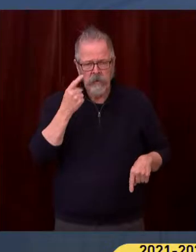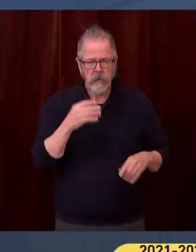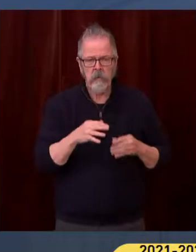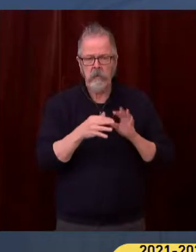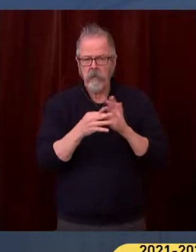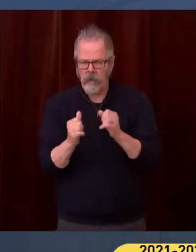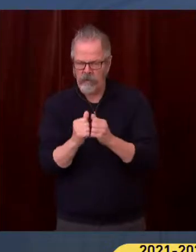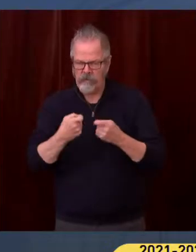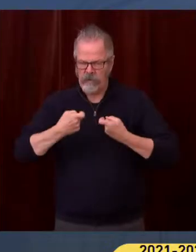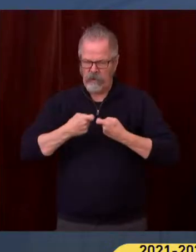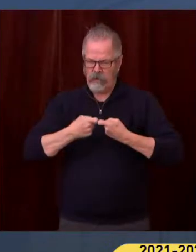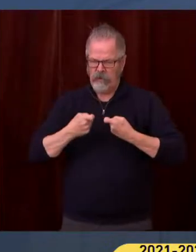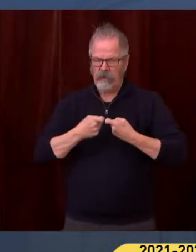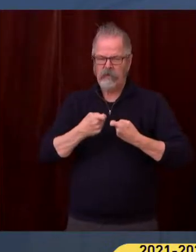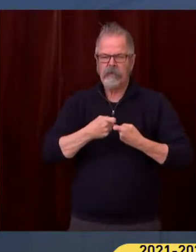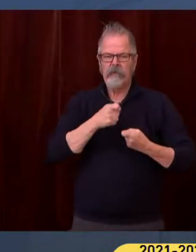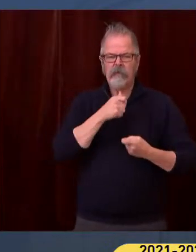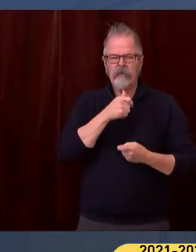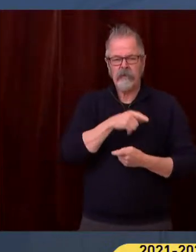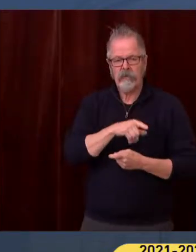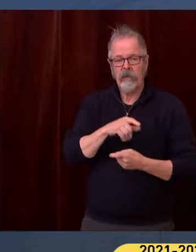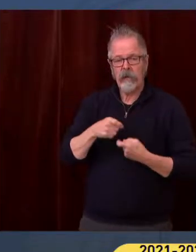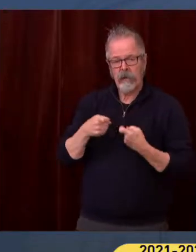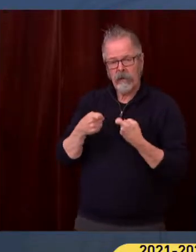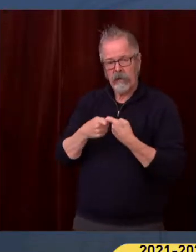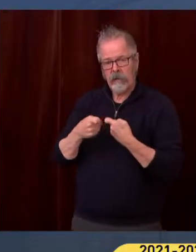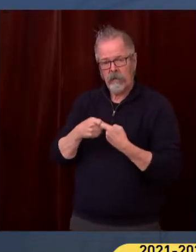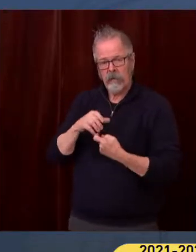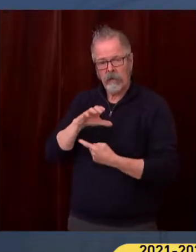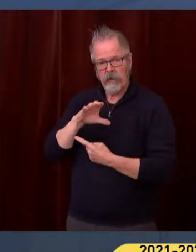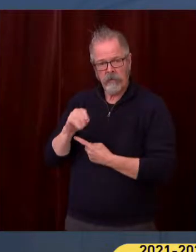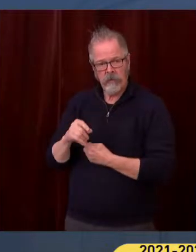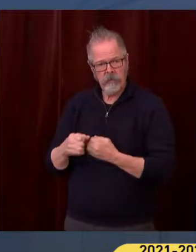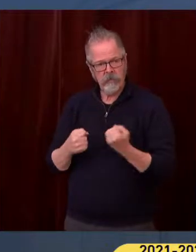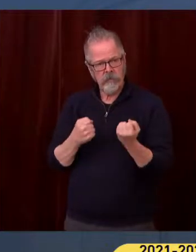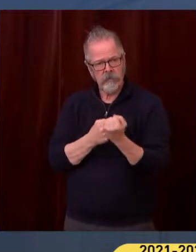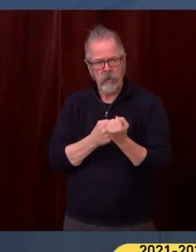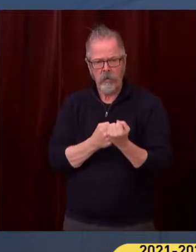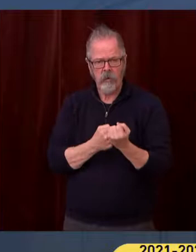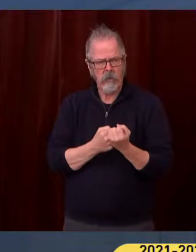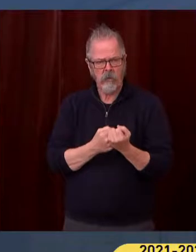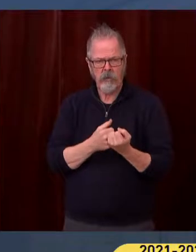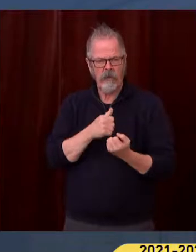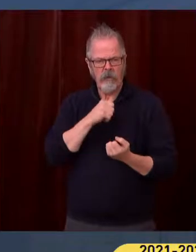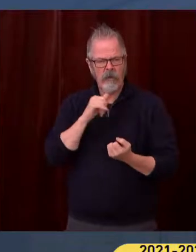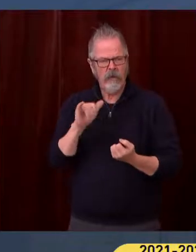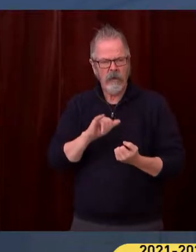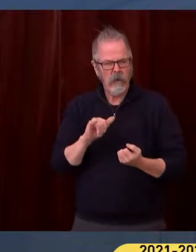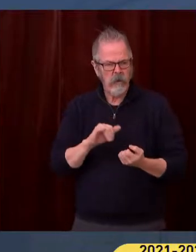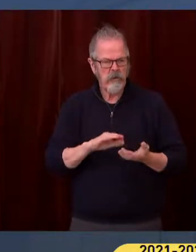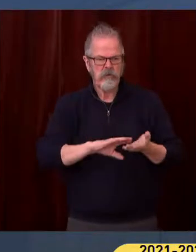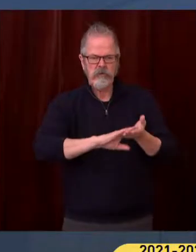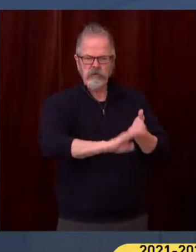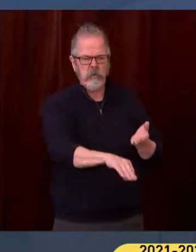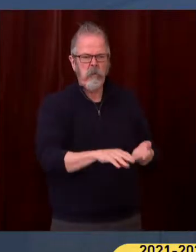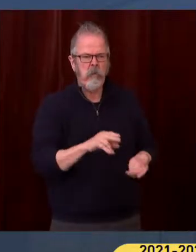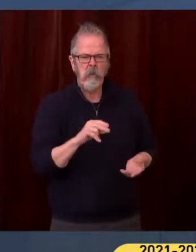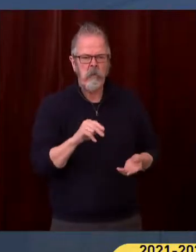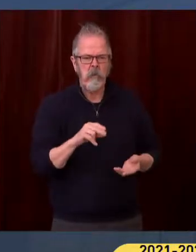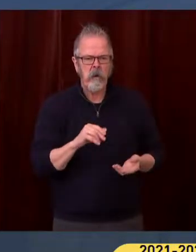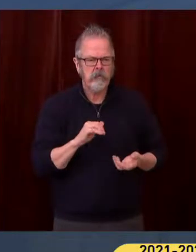because it was measured. It was responsible. It was thoughtful. And it was proportional. And that's really the guiding theme.